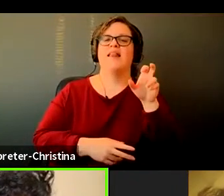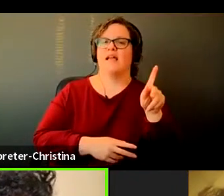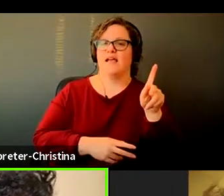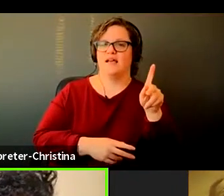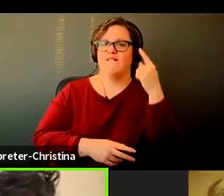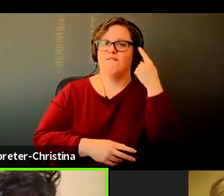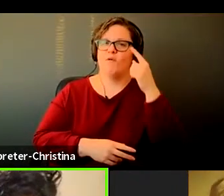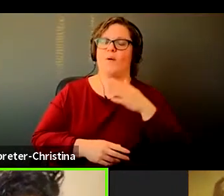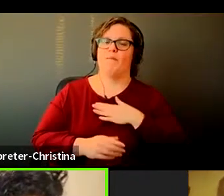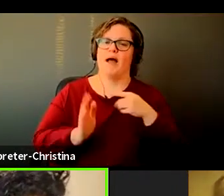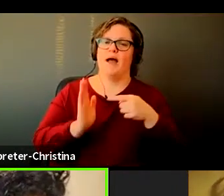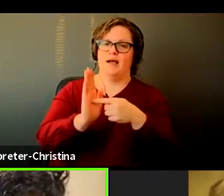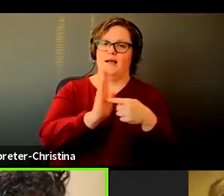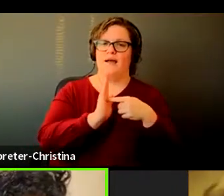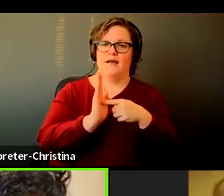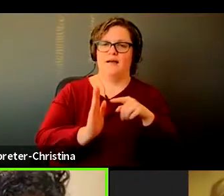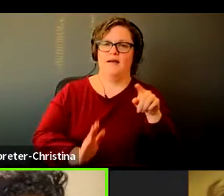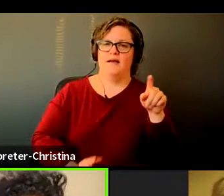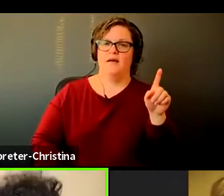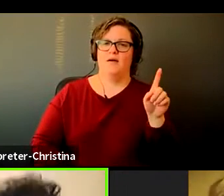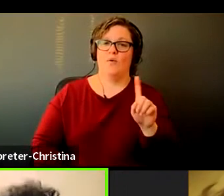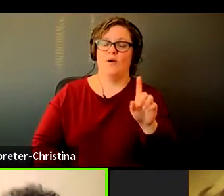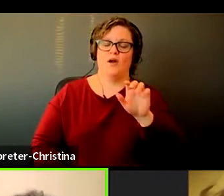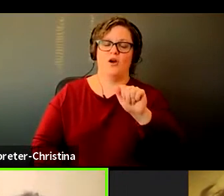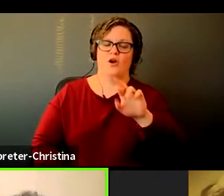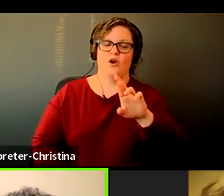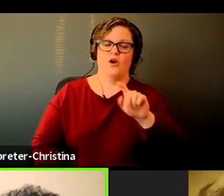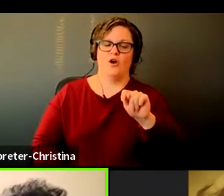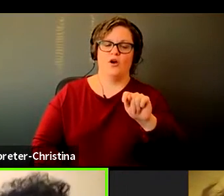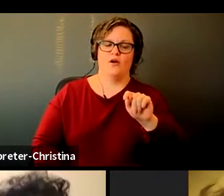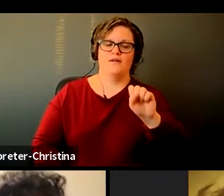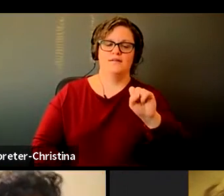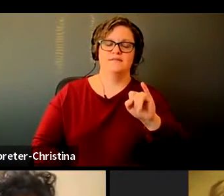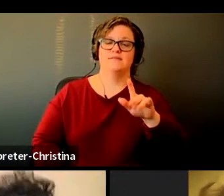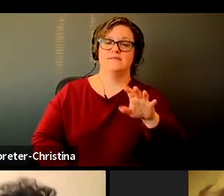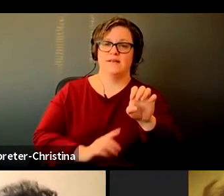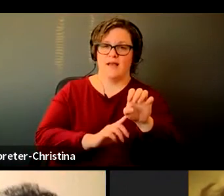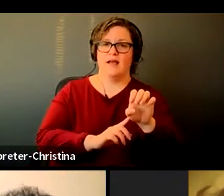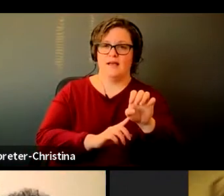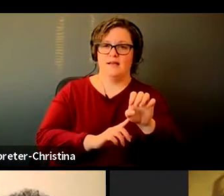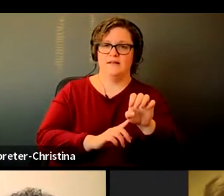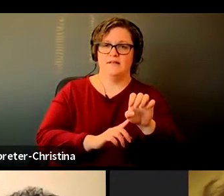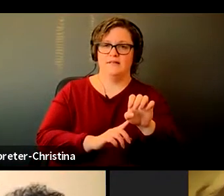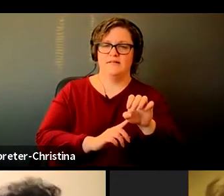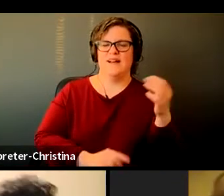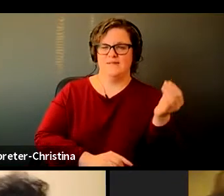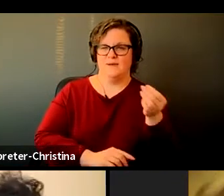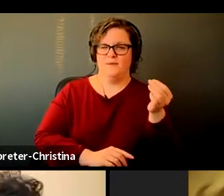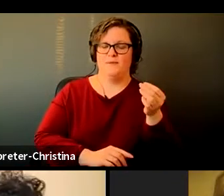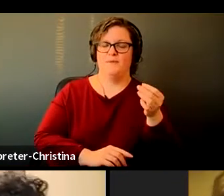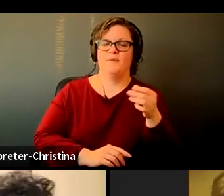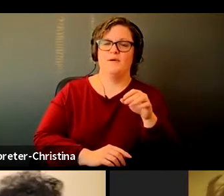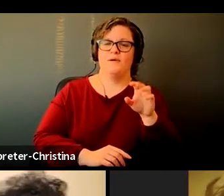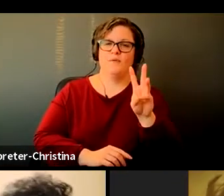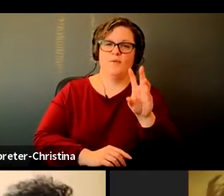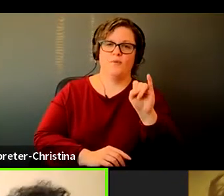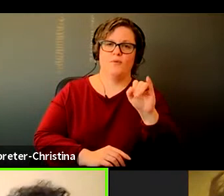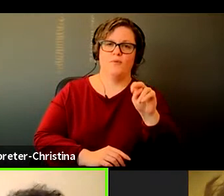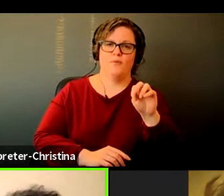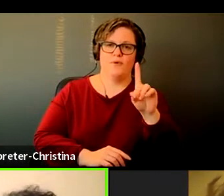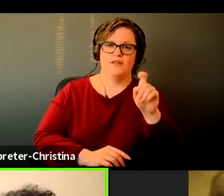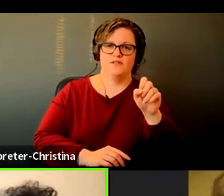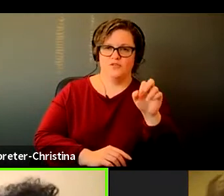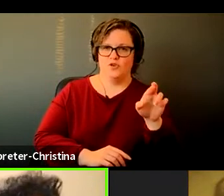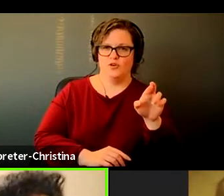Yeah. If any of you want to check it out. Yeah, Derek, you're tuning in from Windsor, correct?